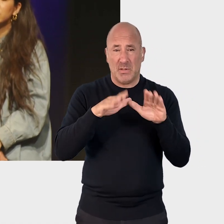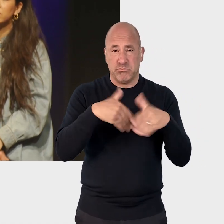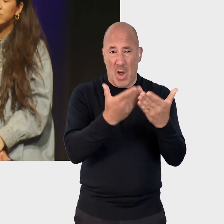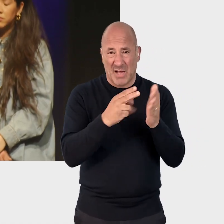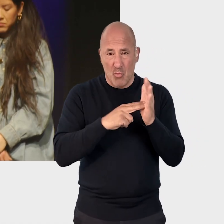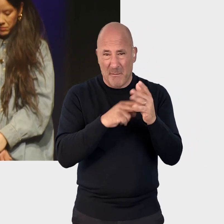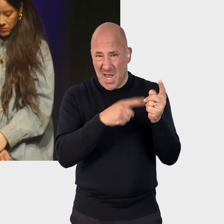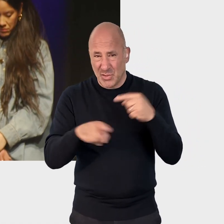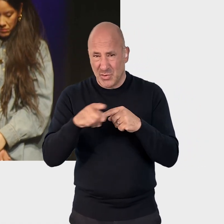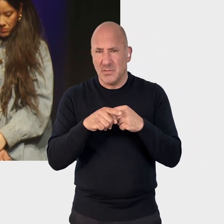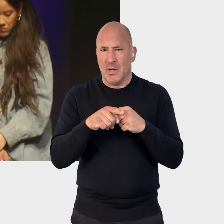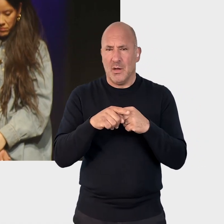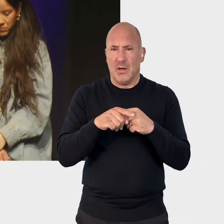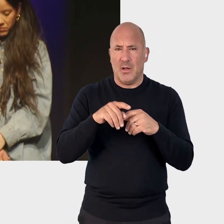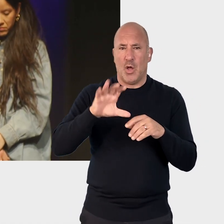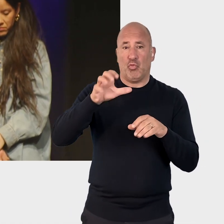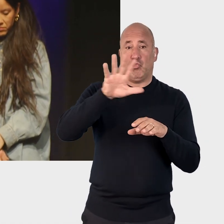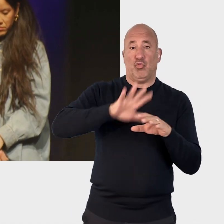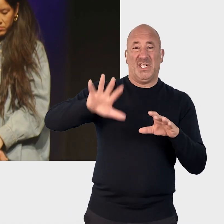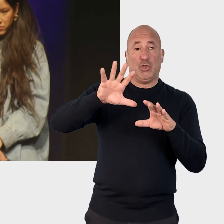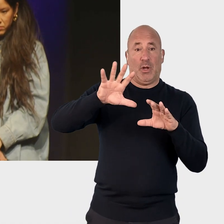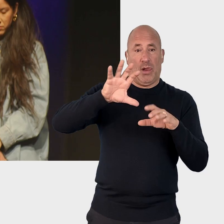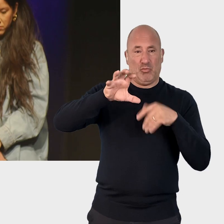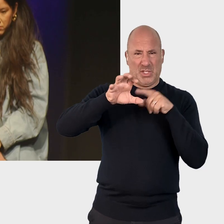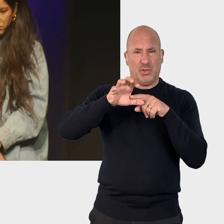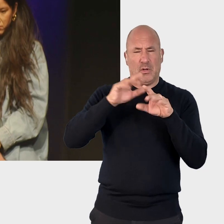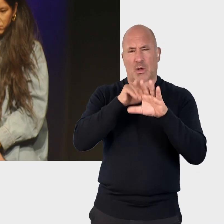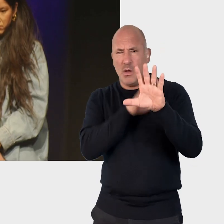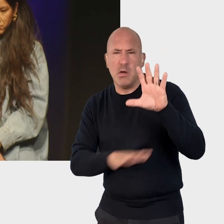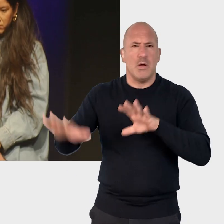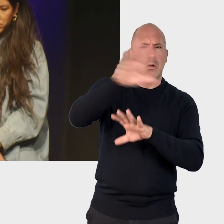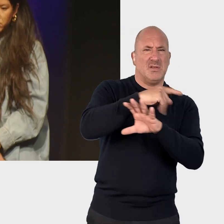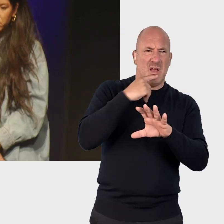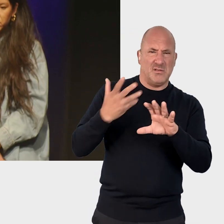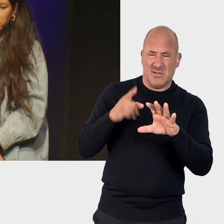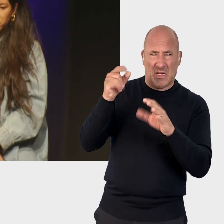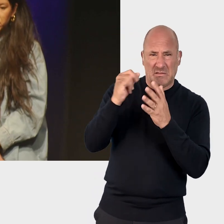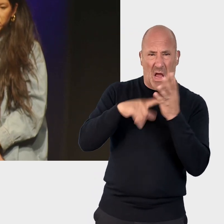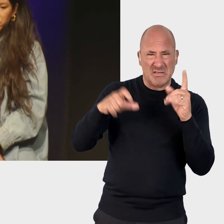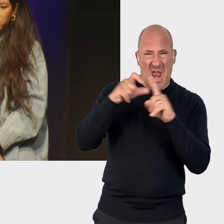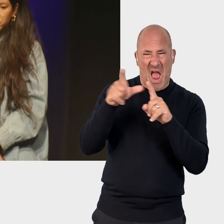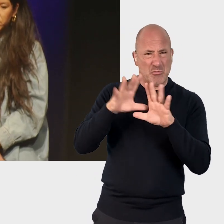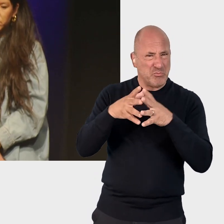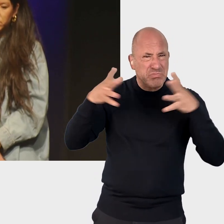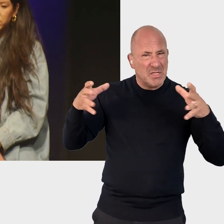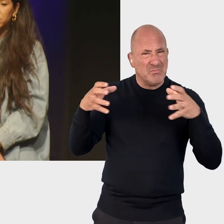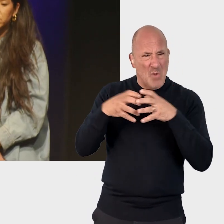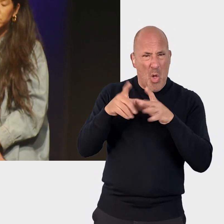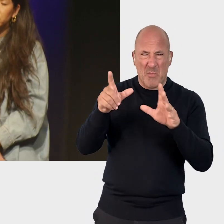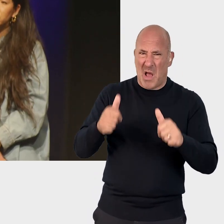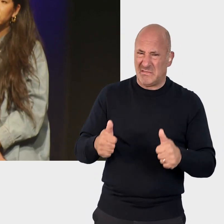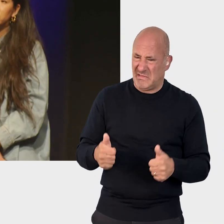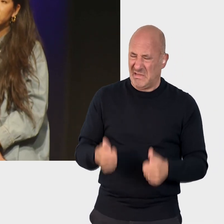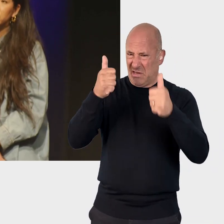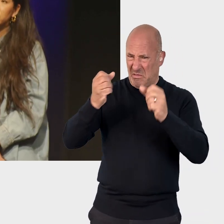performers with gold records to their name, Mercury Music Prize nominees. I think it's widely sort of considered outside of the region that